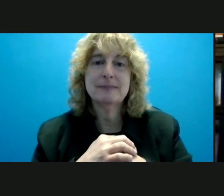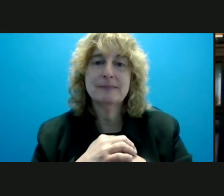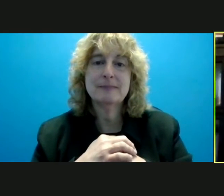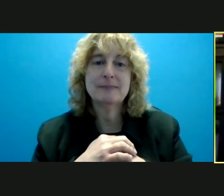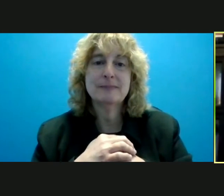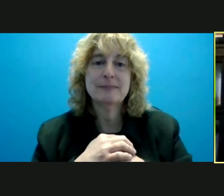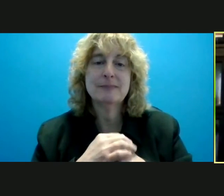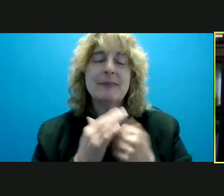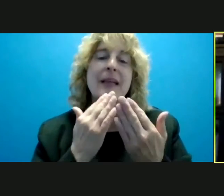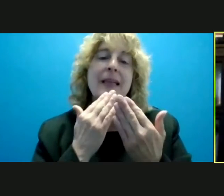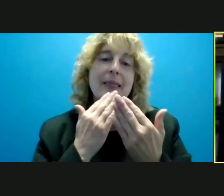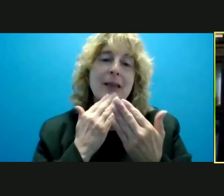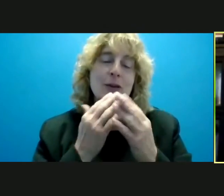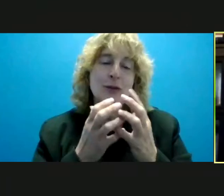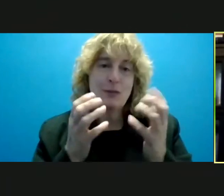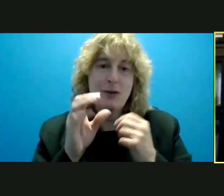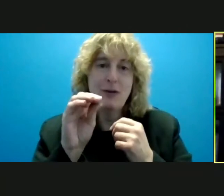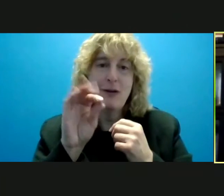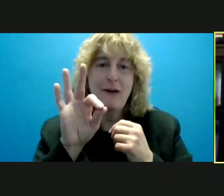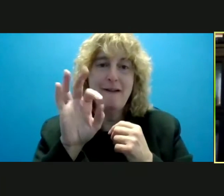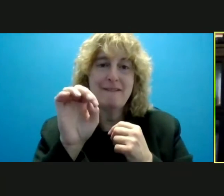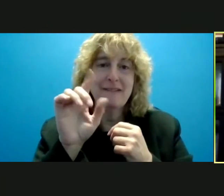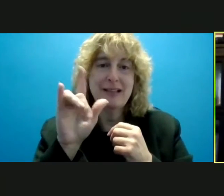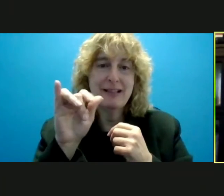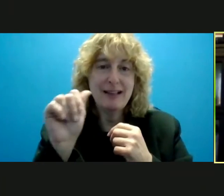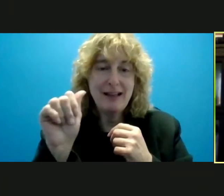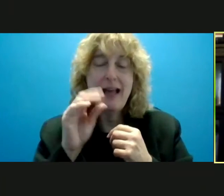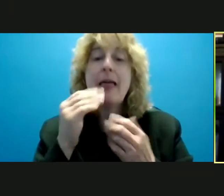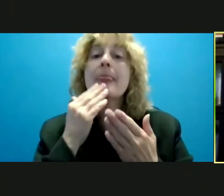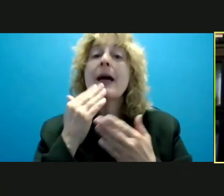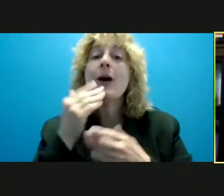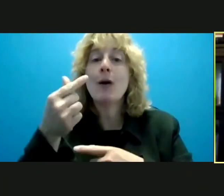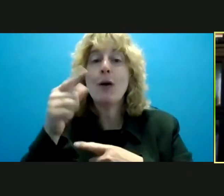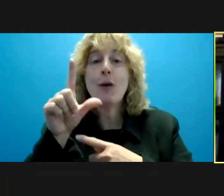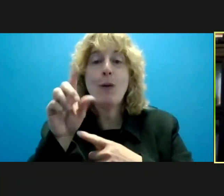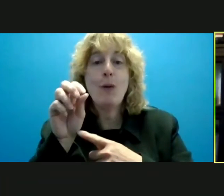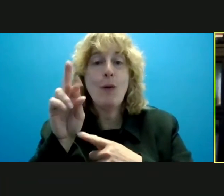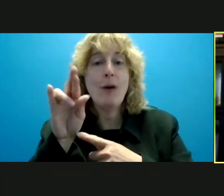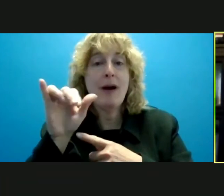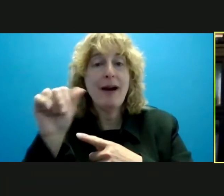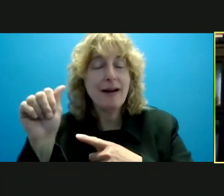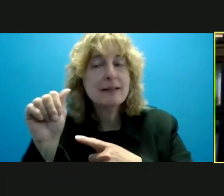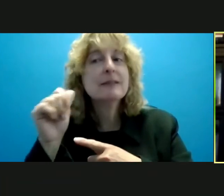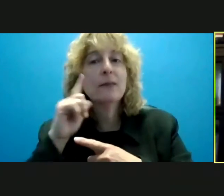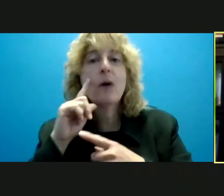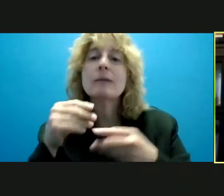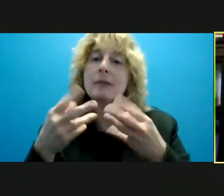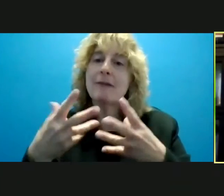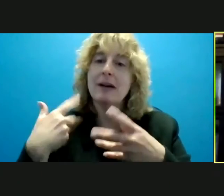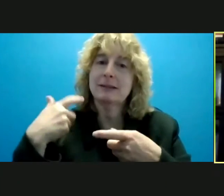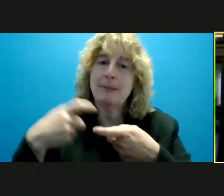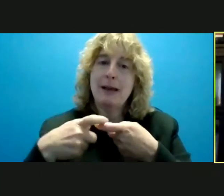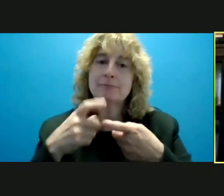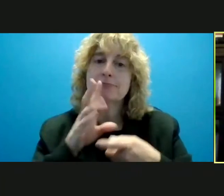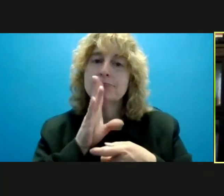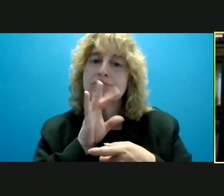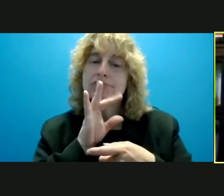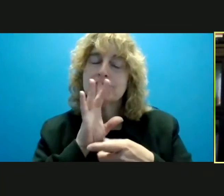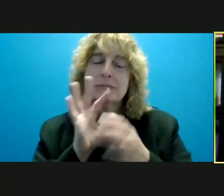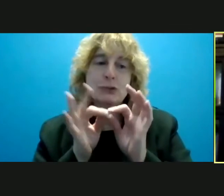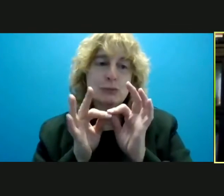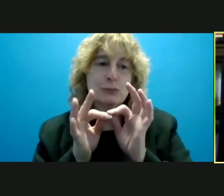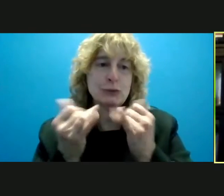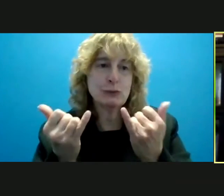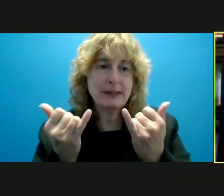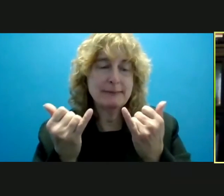Thank you so much, Ophelia. And thank you, Gloria, for providing the Spanish interpretation today. Stay with us